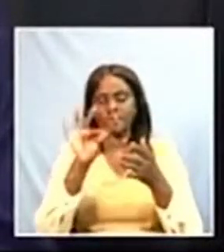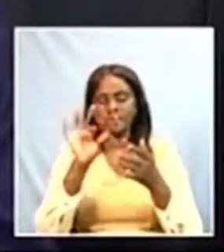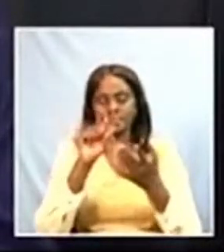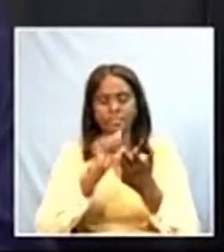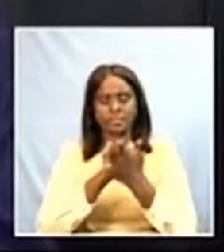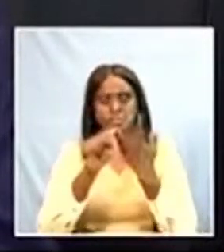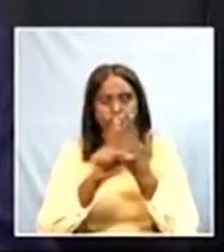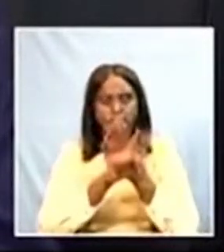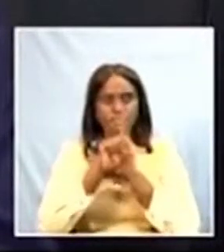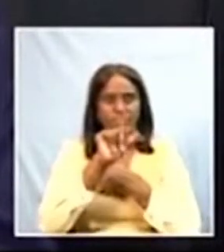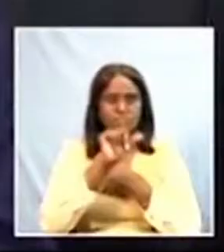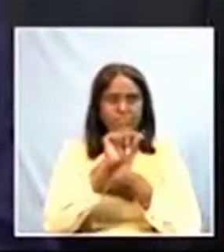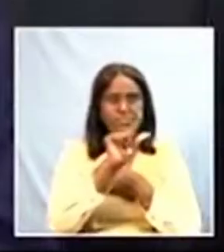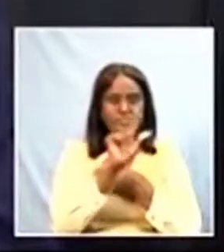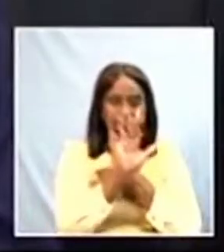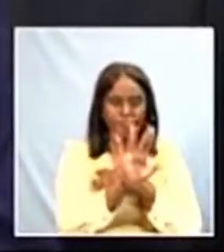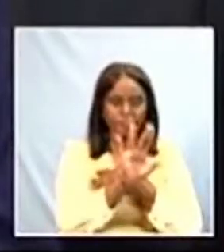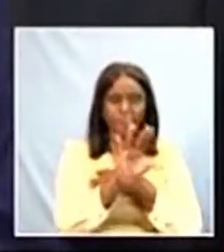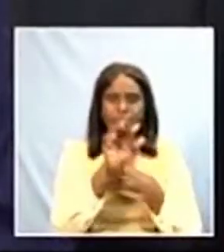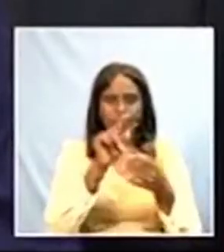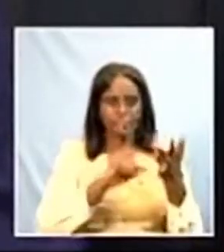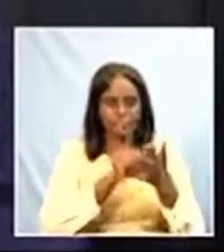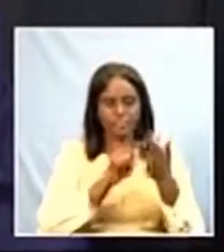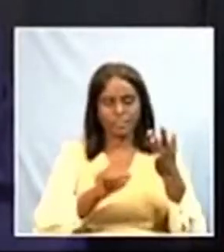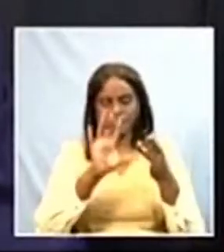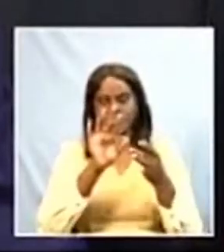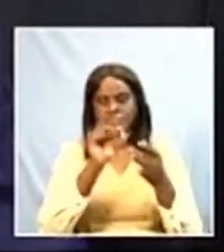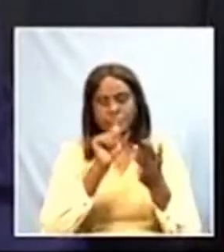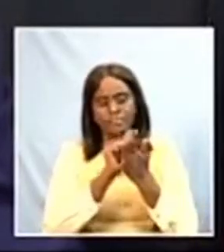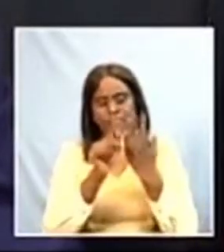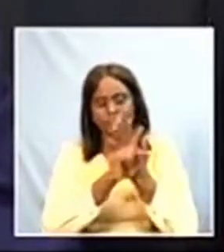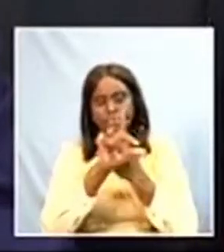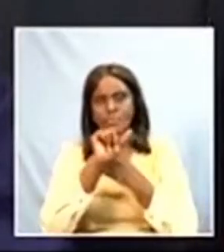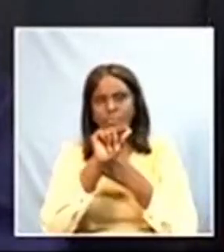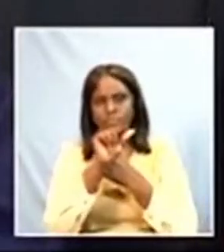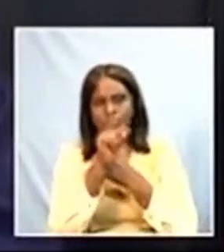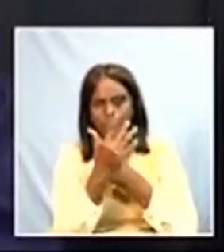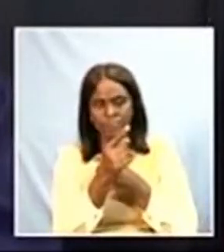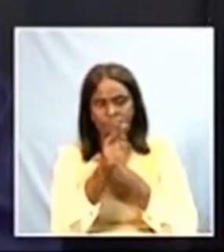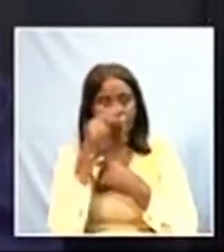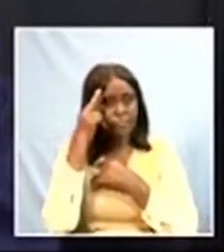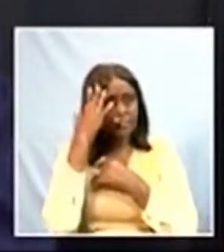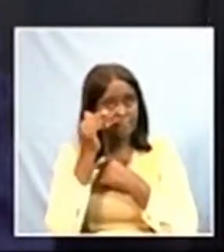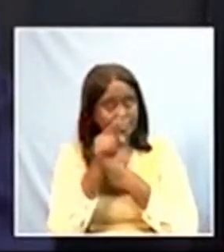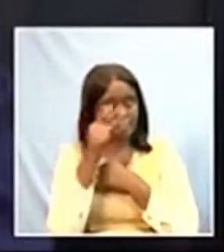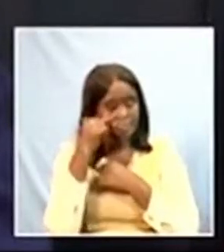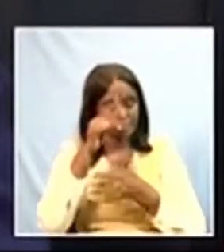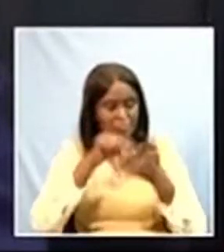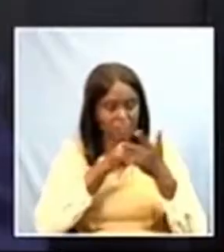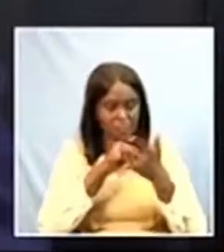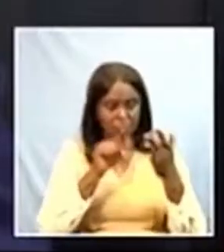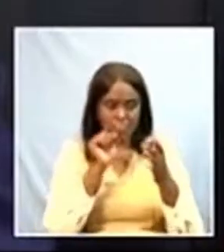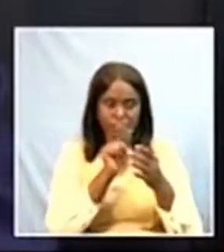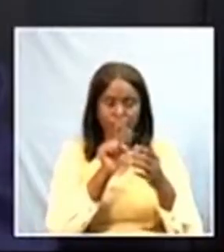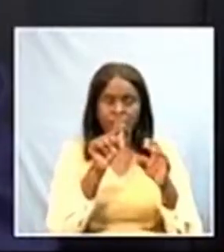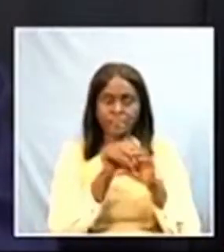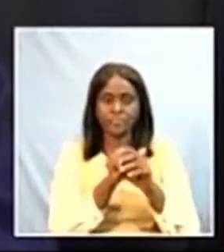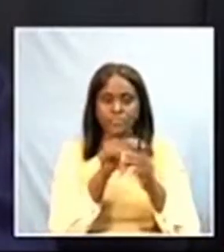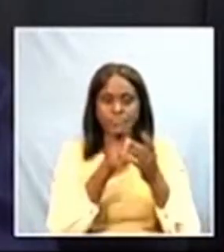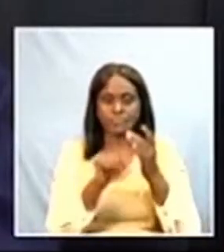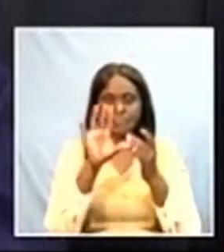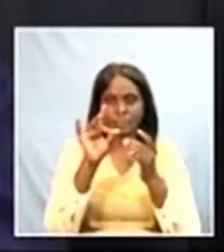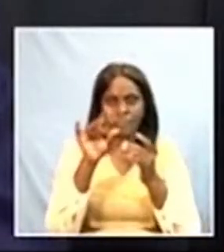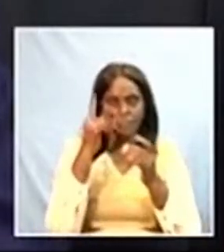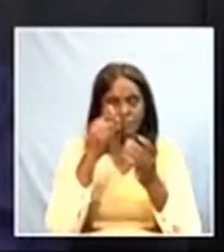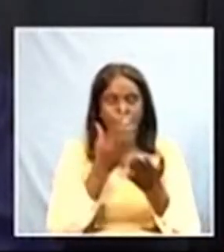April 2025. And the reason for terminating the contract is on page 8 of the